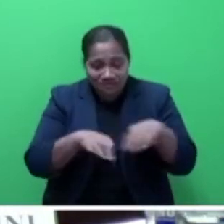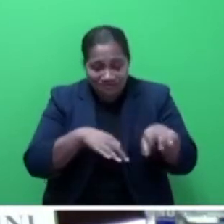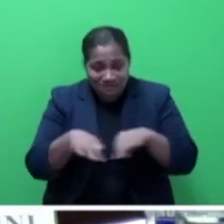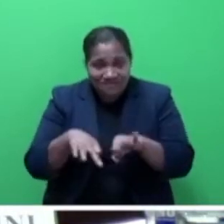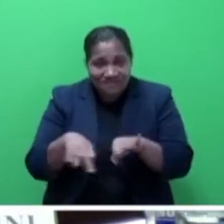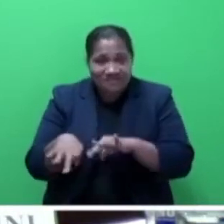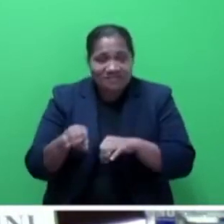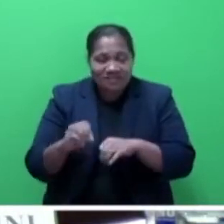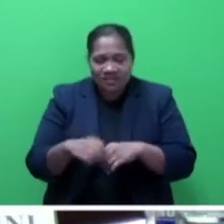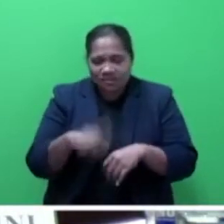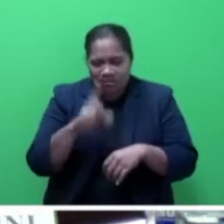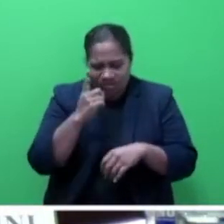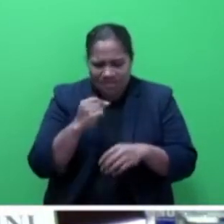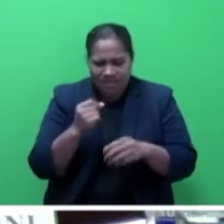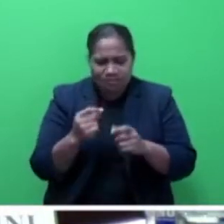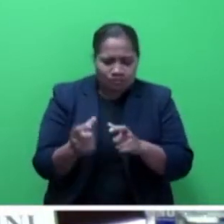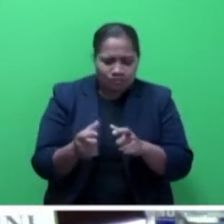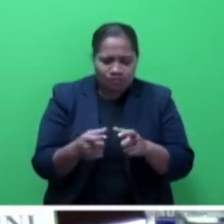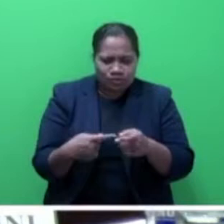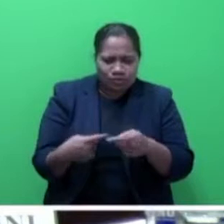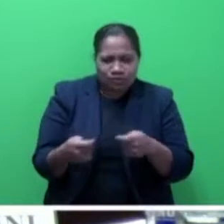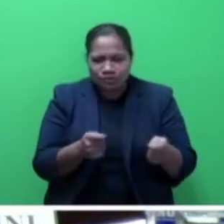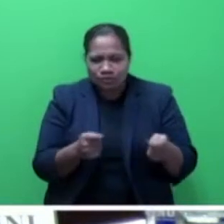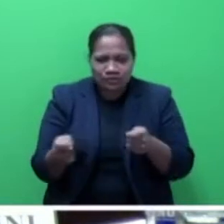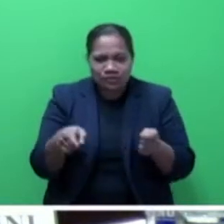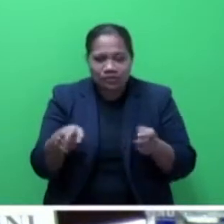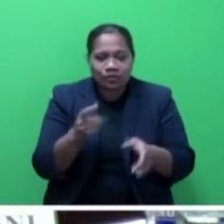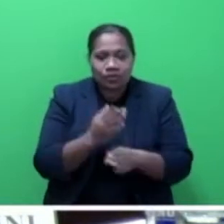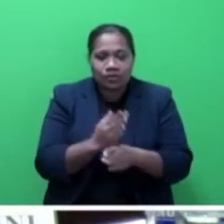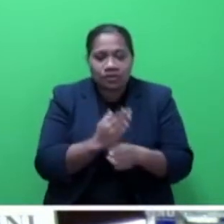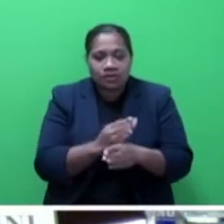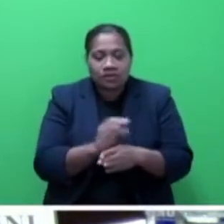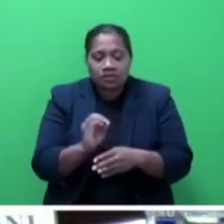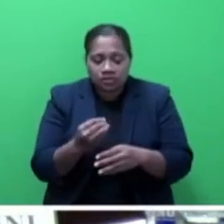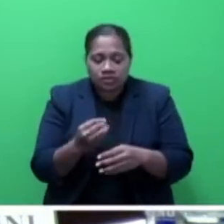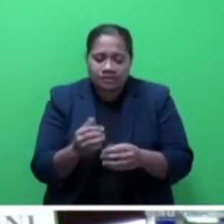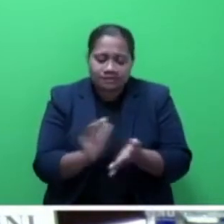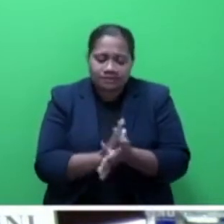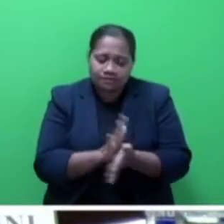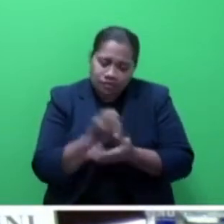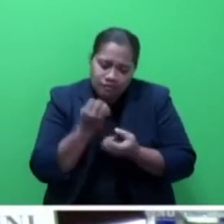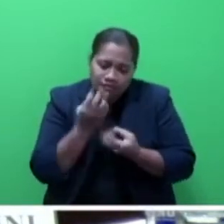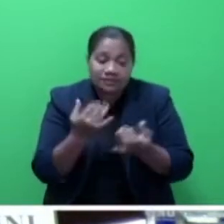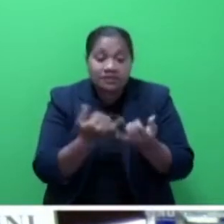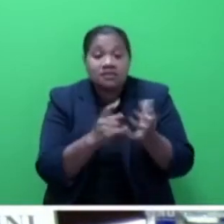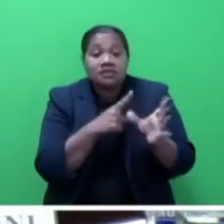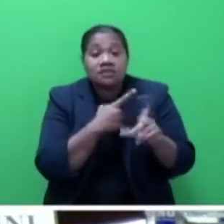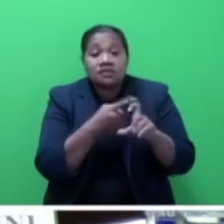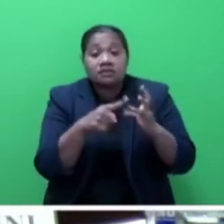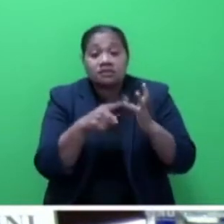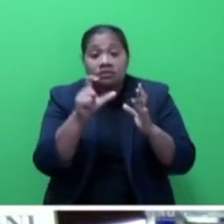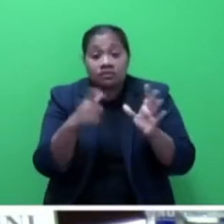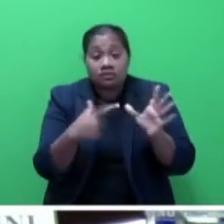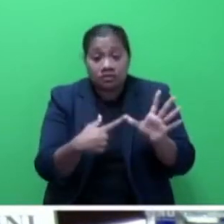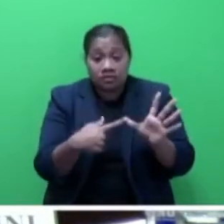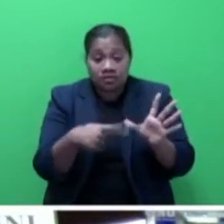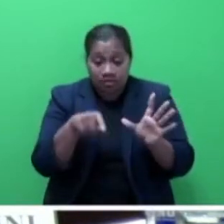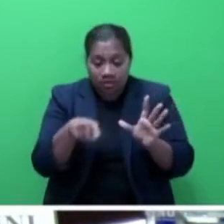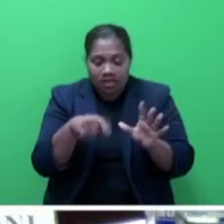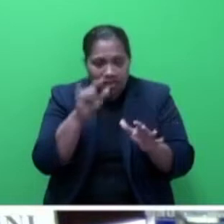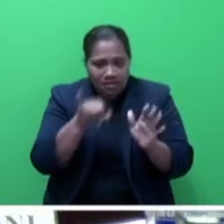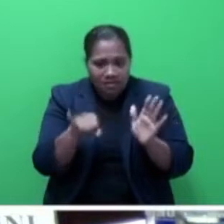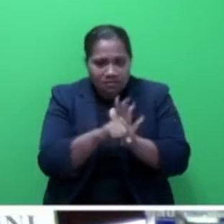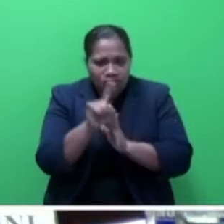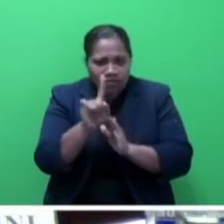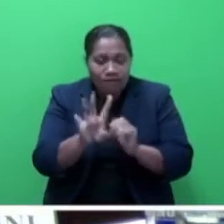the capital works. I'm pleased to inform the House that Sakoca has been identified as one of the 4 projects to commence